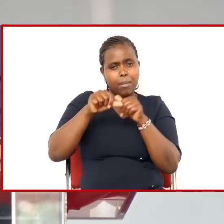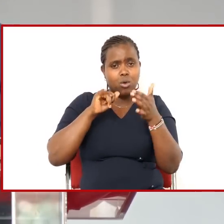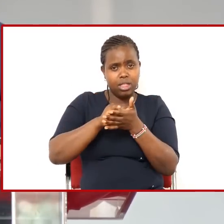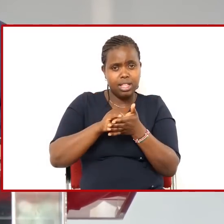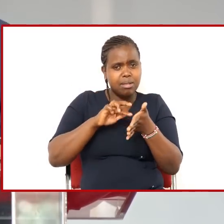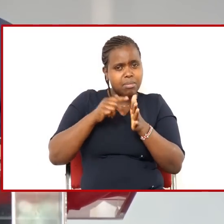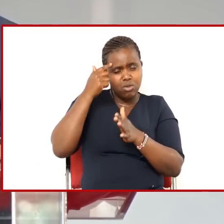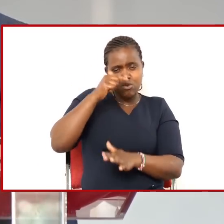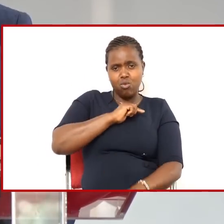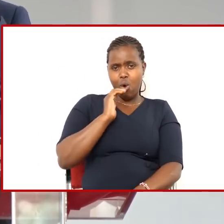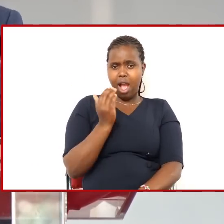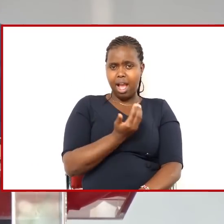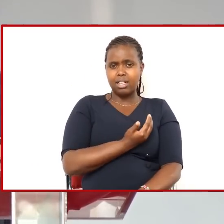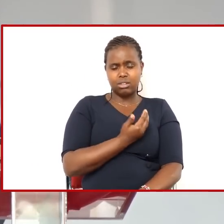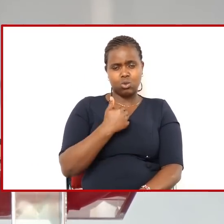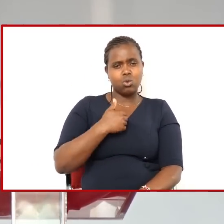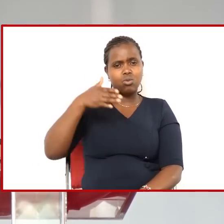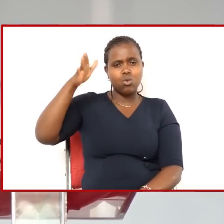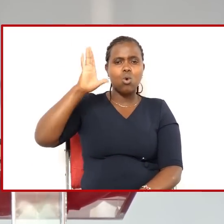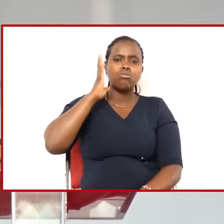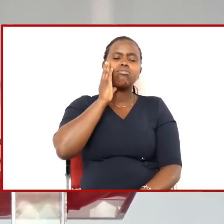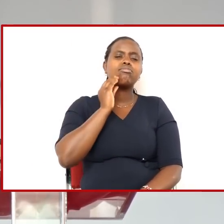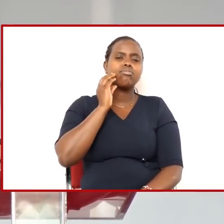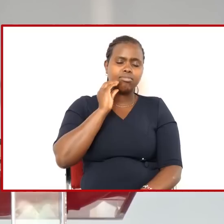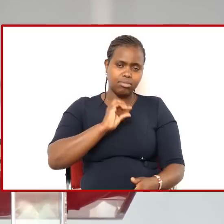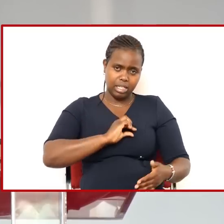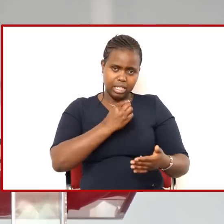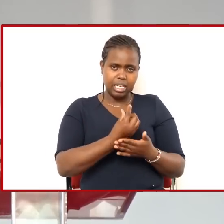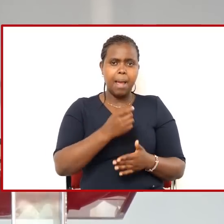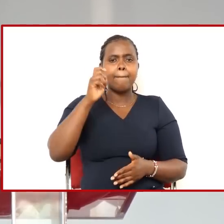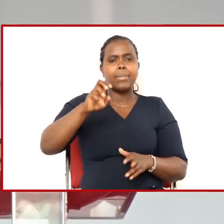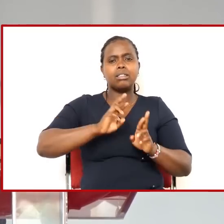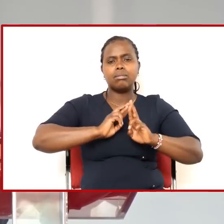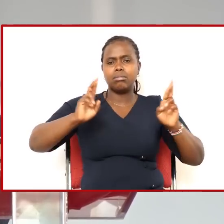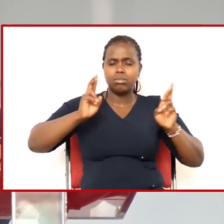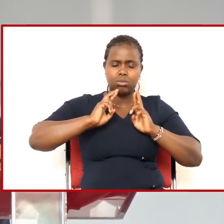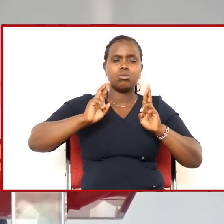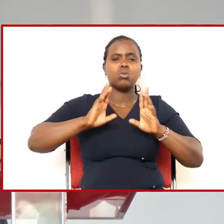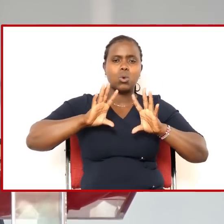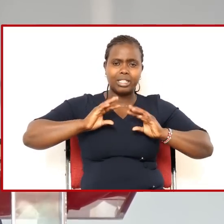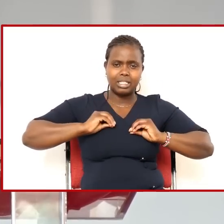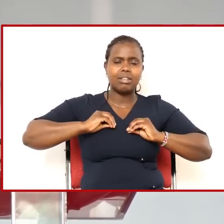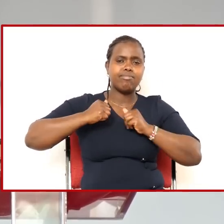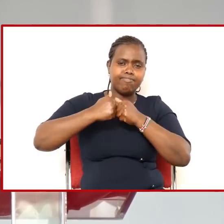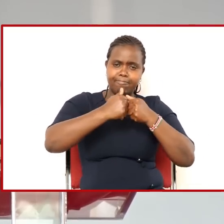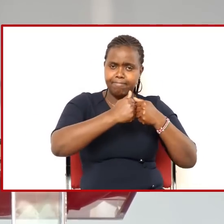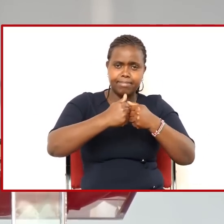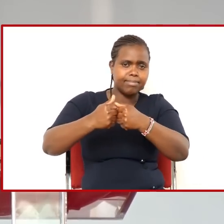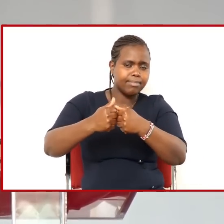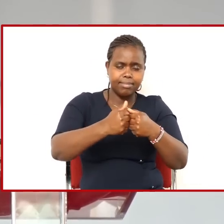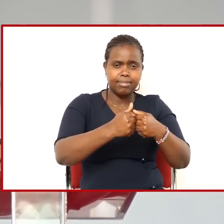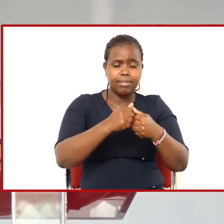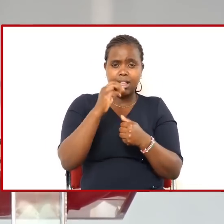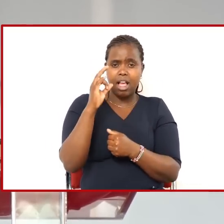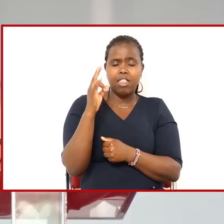us to experience God's grace, we must be ready to go through reproach.